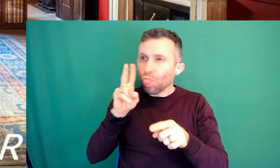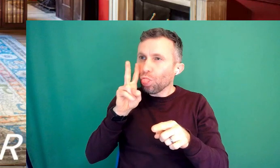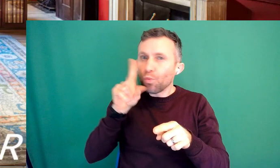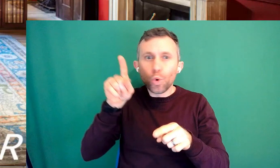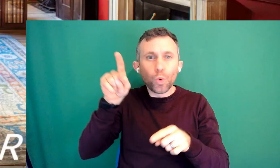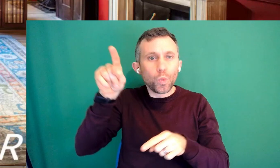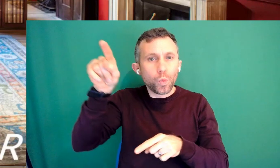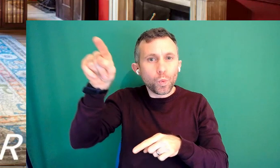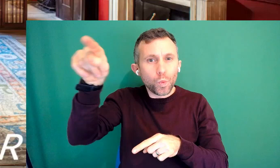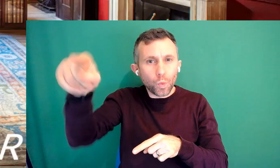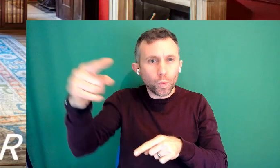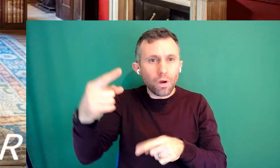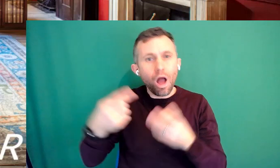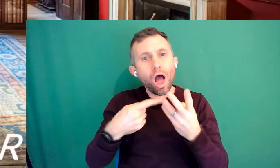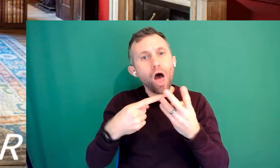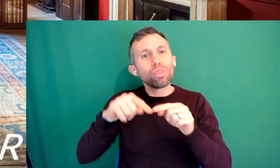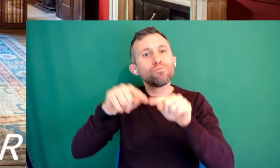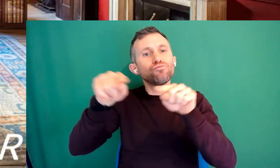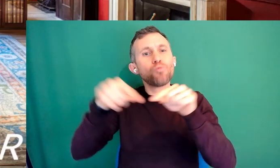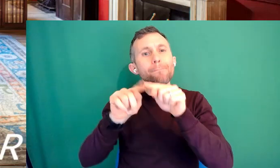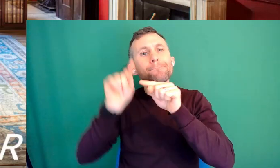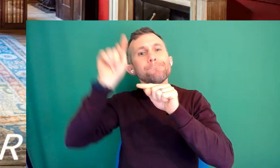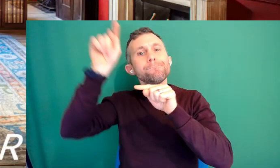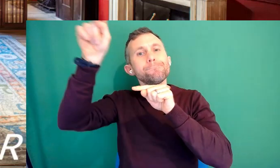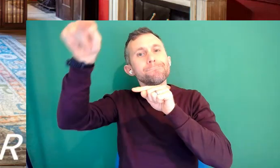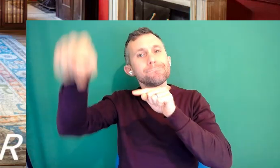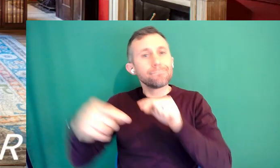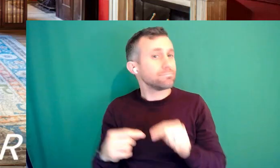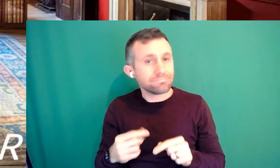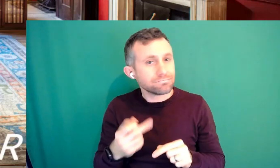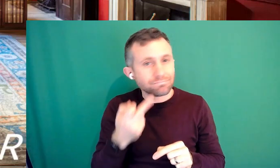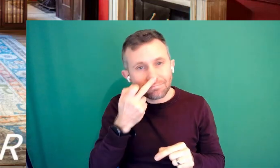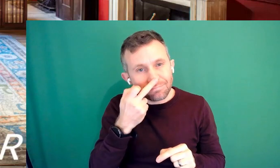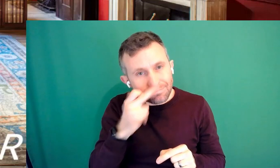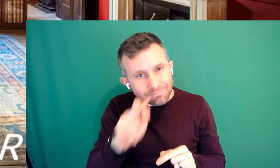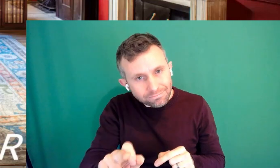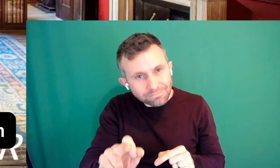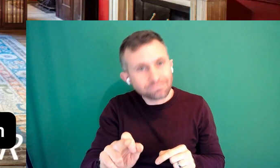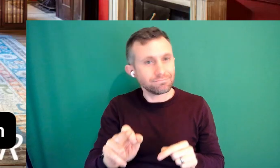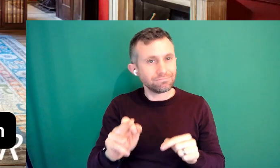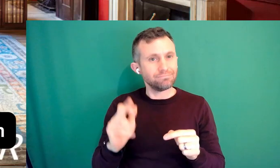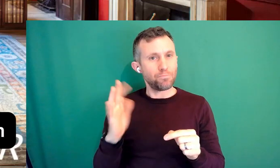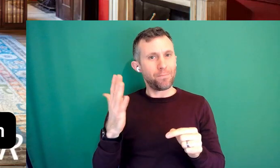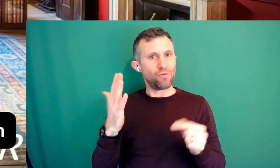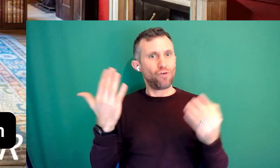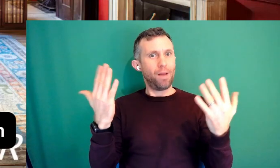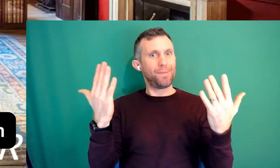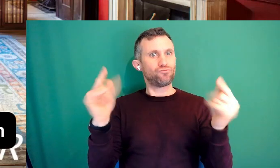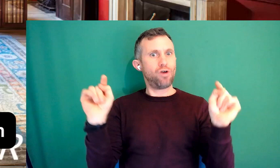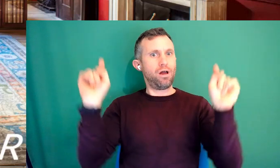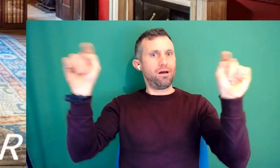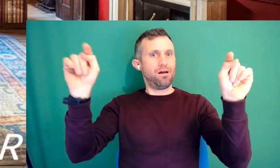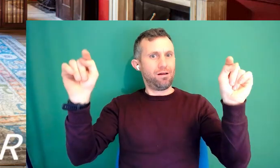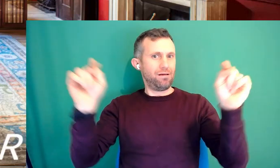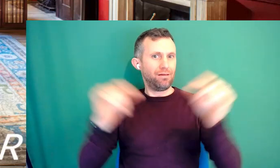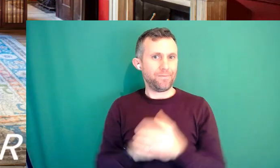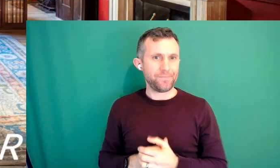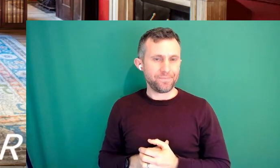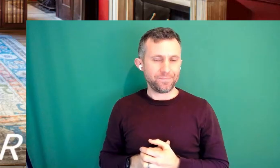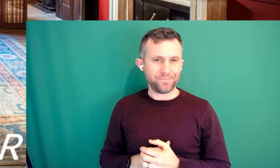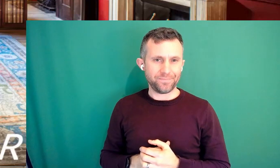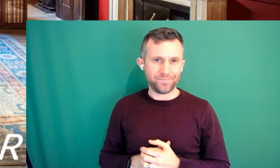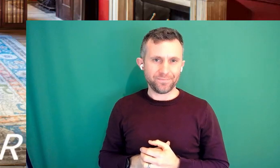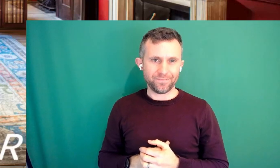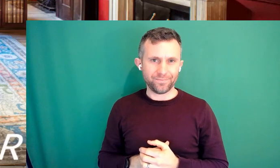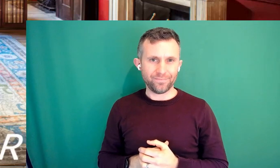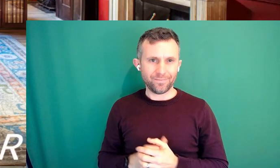have, Tim. In 2 seconds, I'll see if it's... I'm so sorry, I've had to change laptops at the last minute. No problem, these things happen.